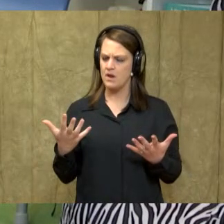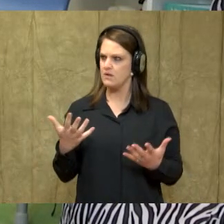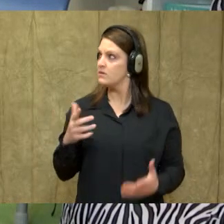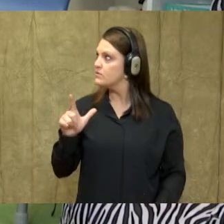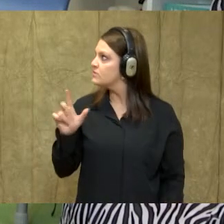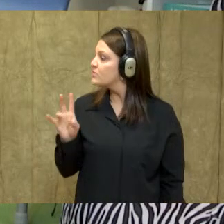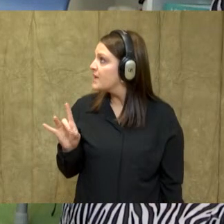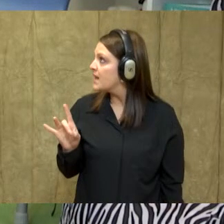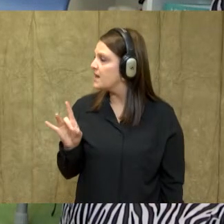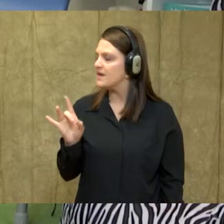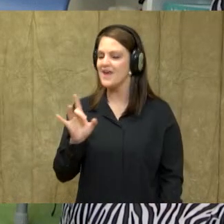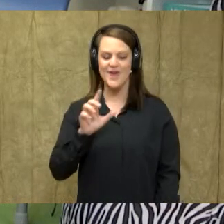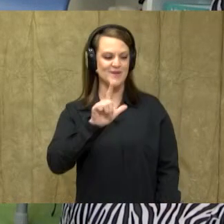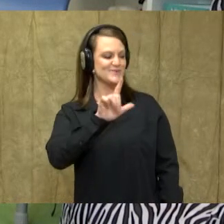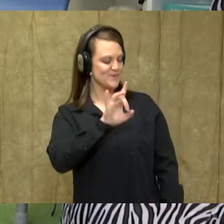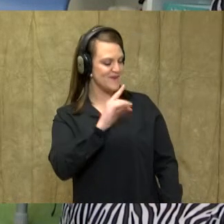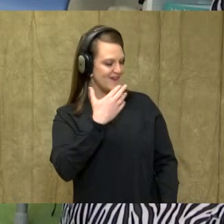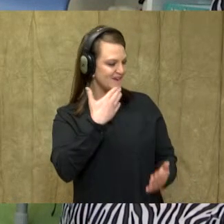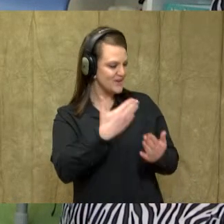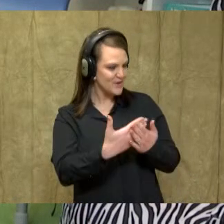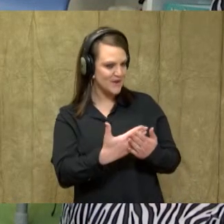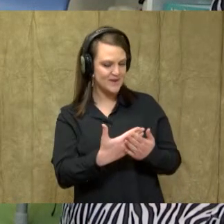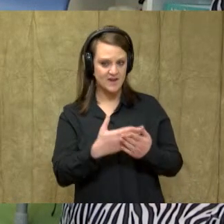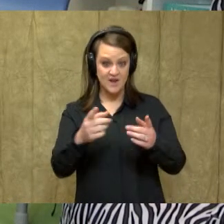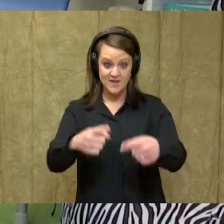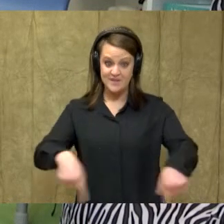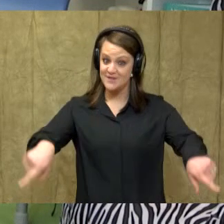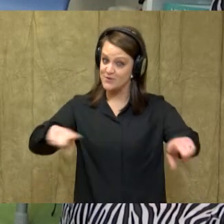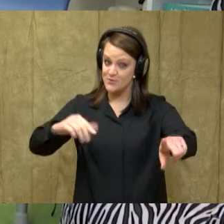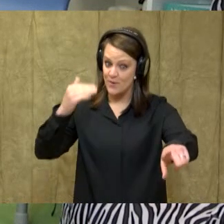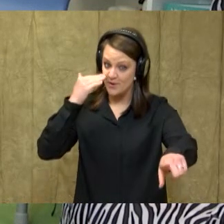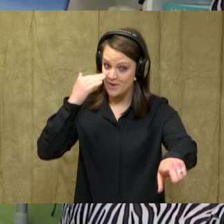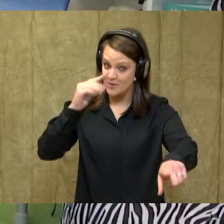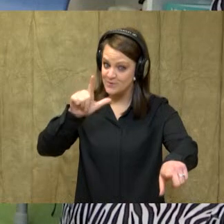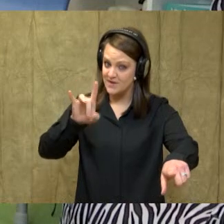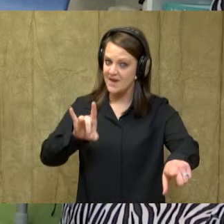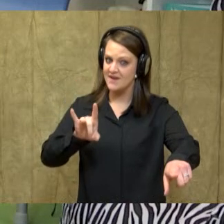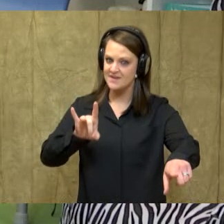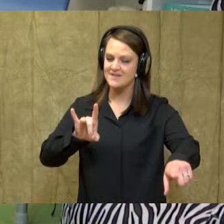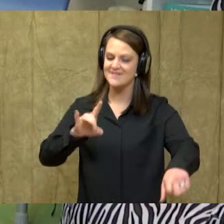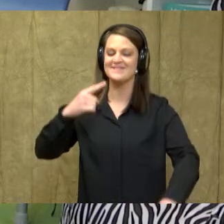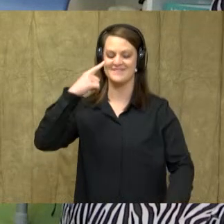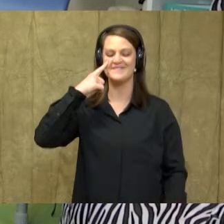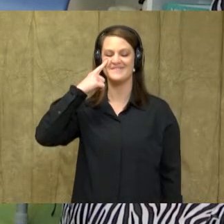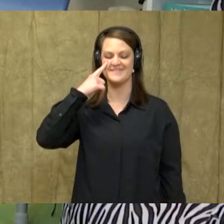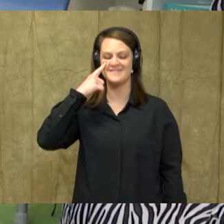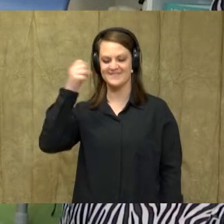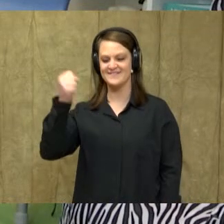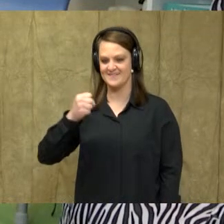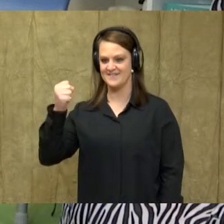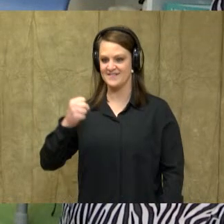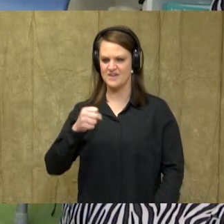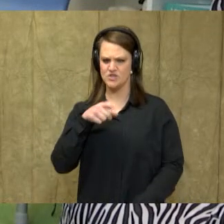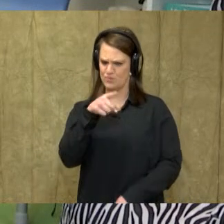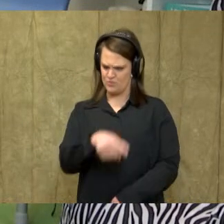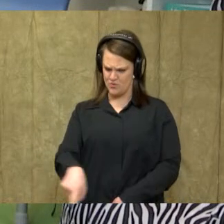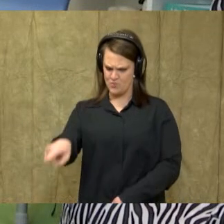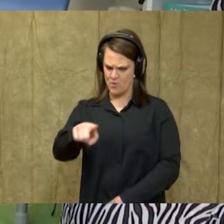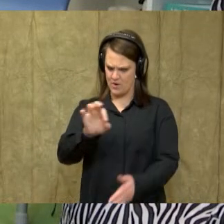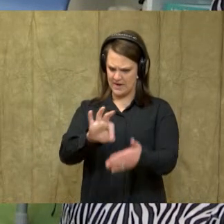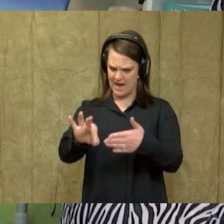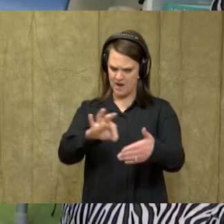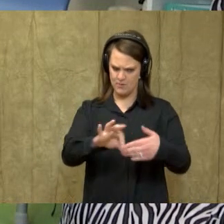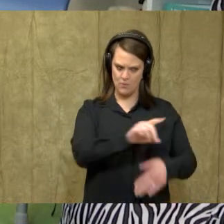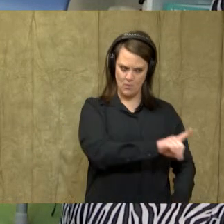28? 28, very good. Did y'all know it was 28? I thought so. Can you count to 28?